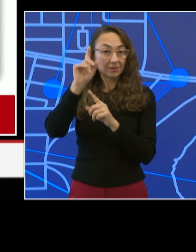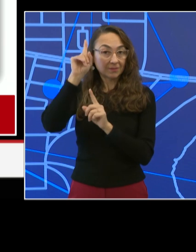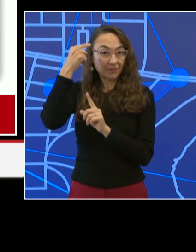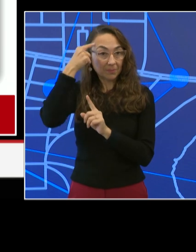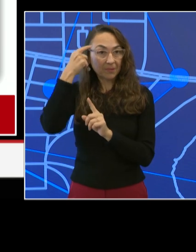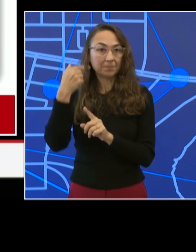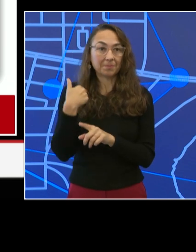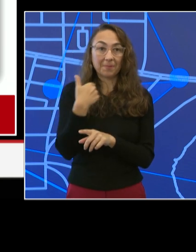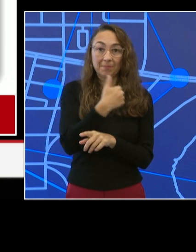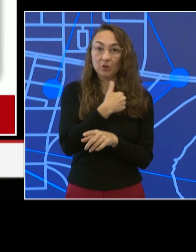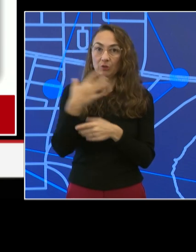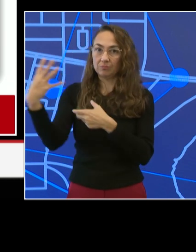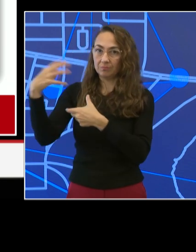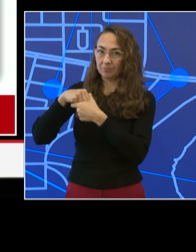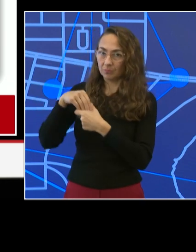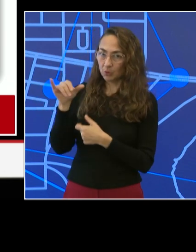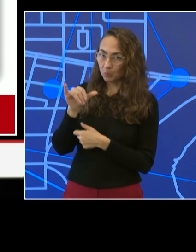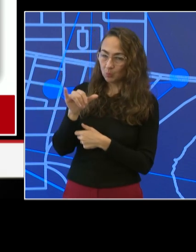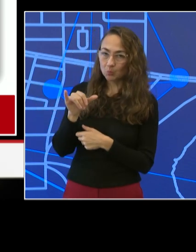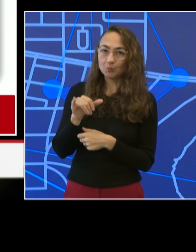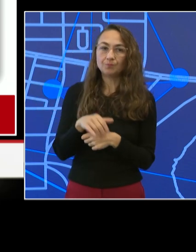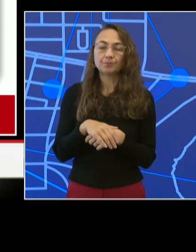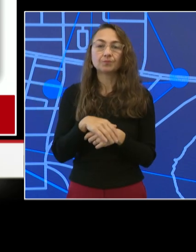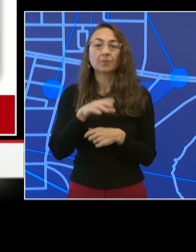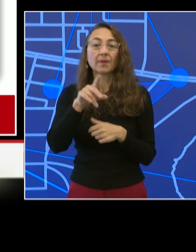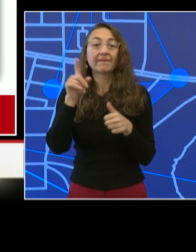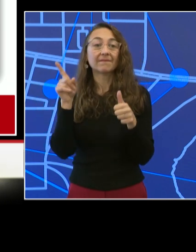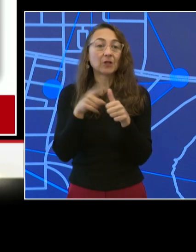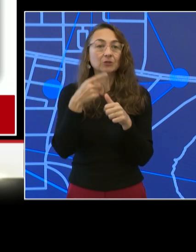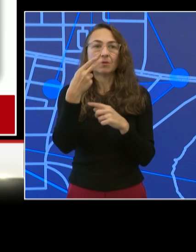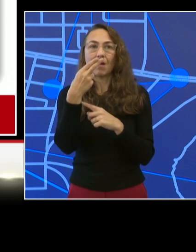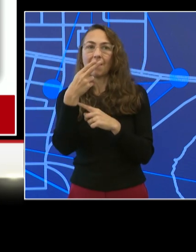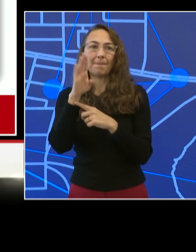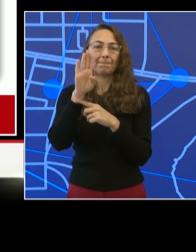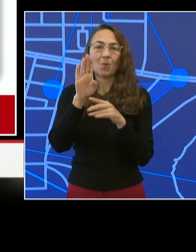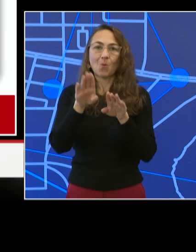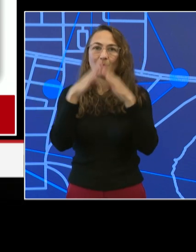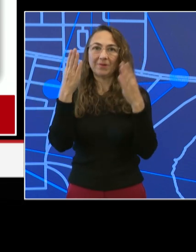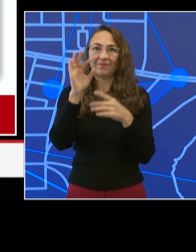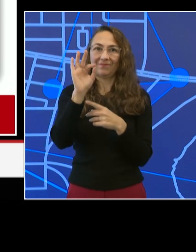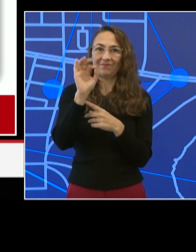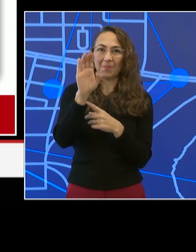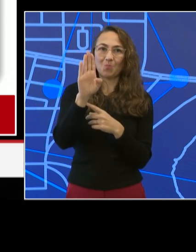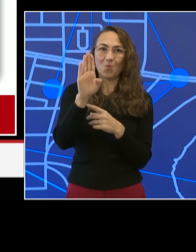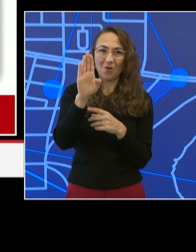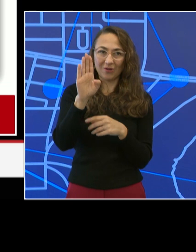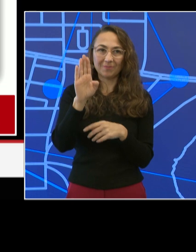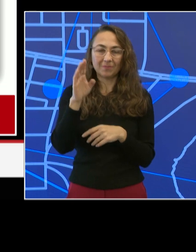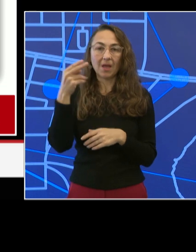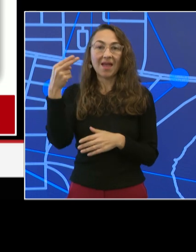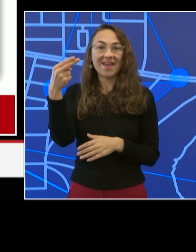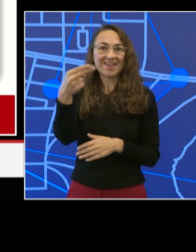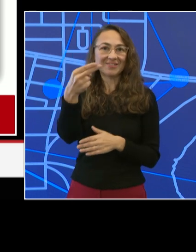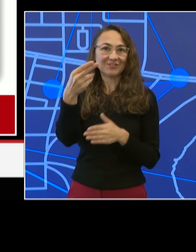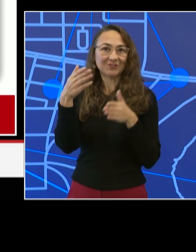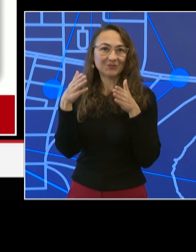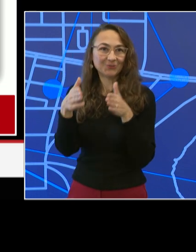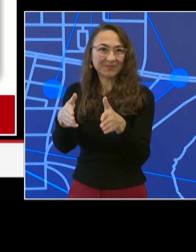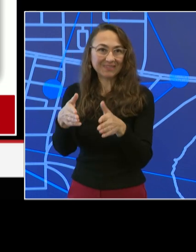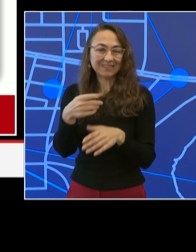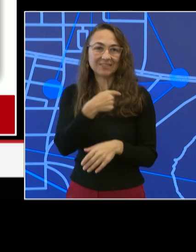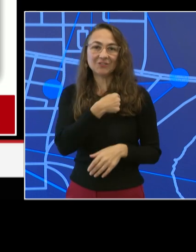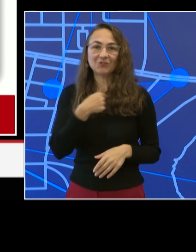hub launched in February on 8th Street in Chinatown. Since the hub's launch, the area has seen a dramatic crime reduction, including a